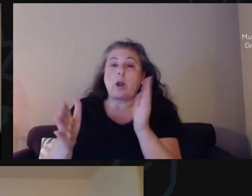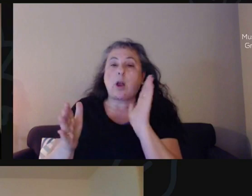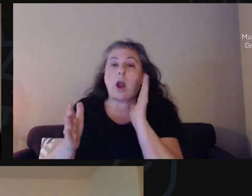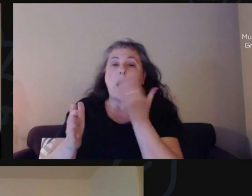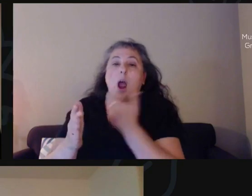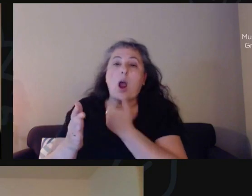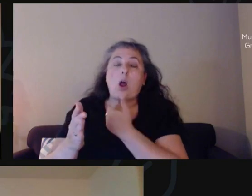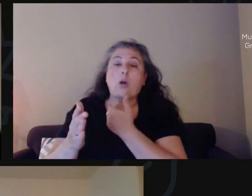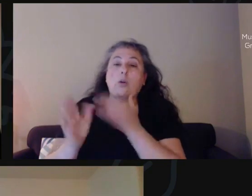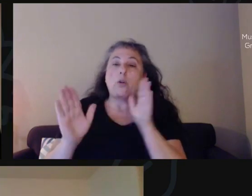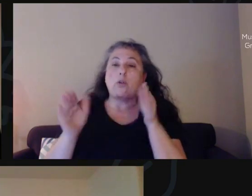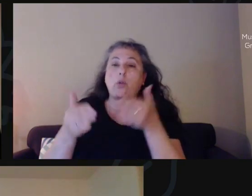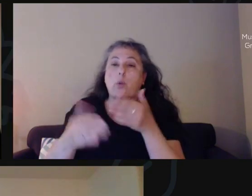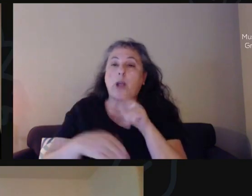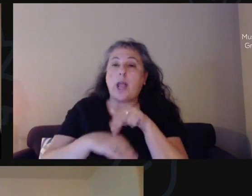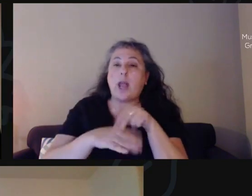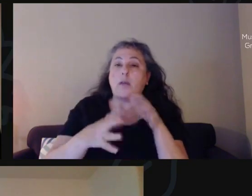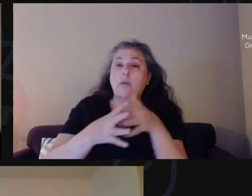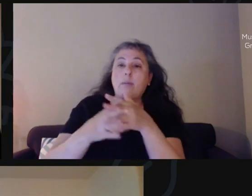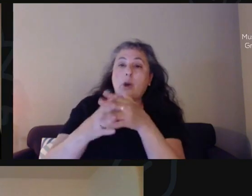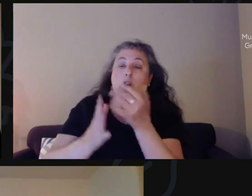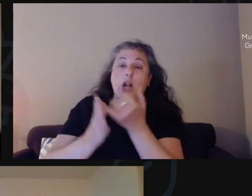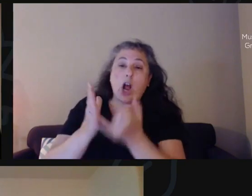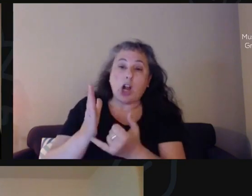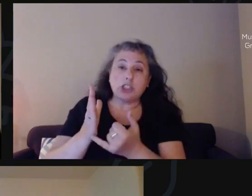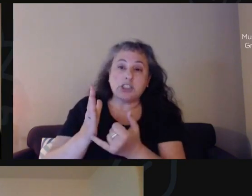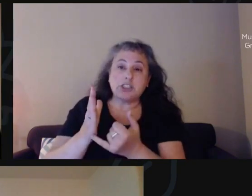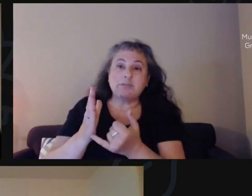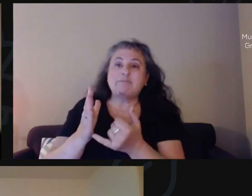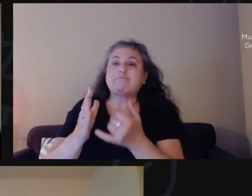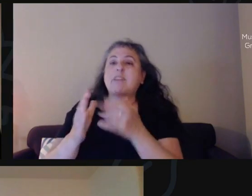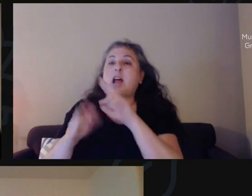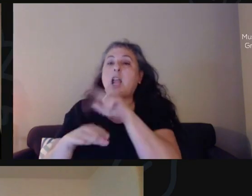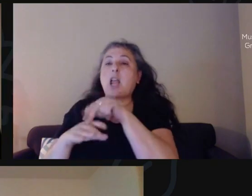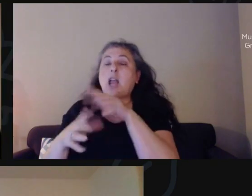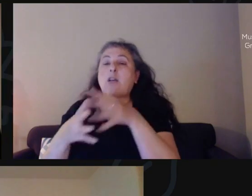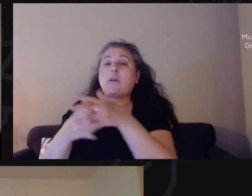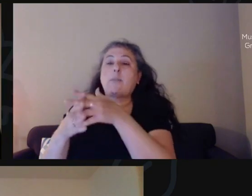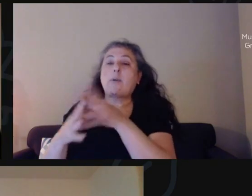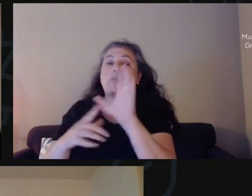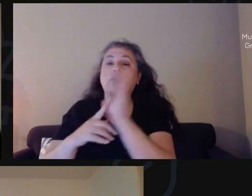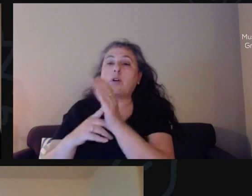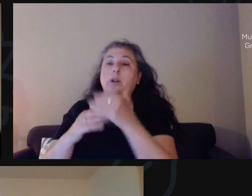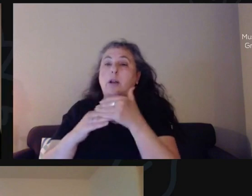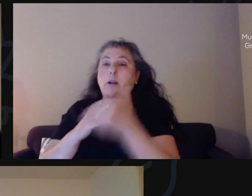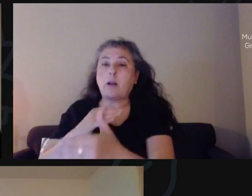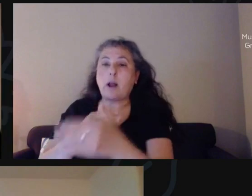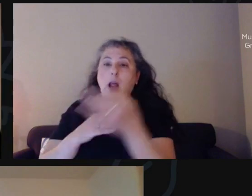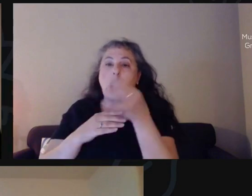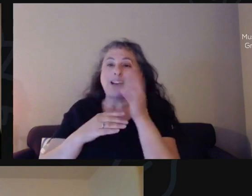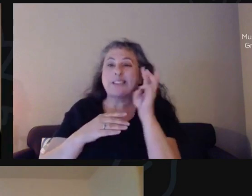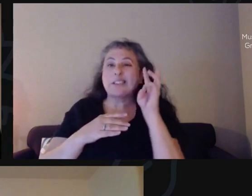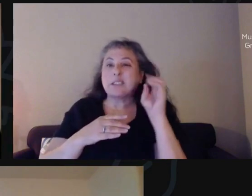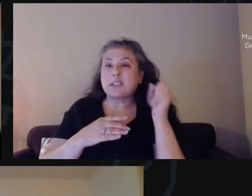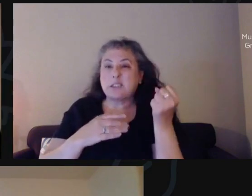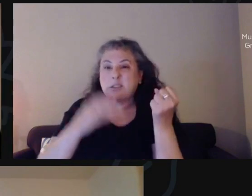is on Native American arts and Native American culture post-1960s or